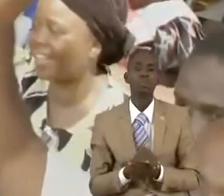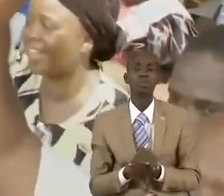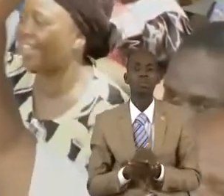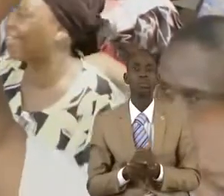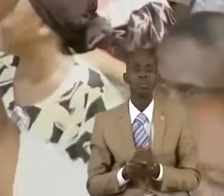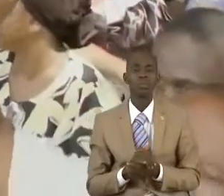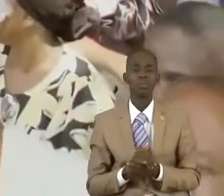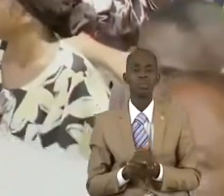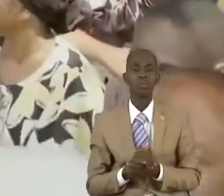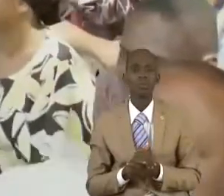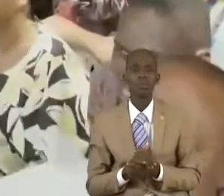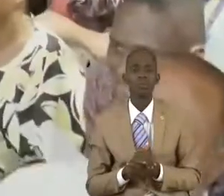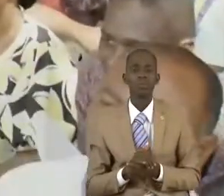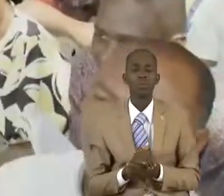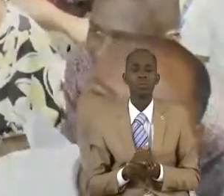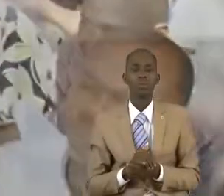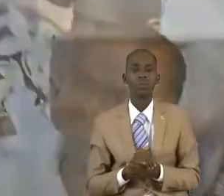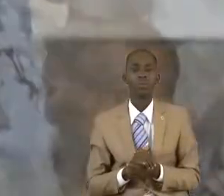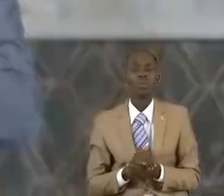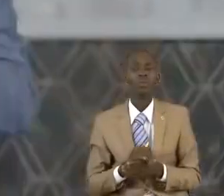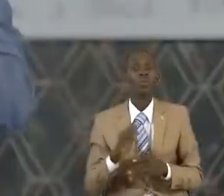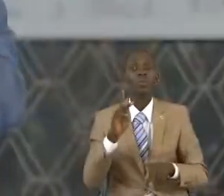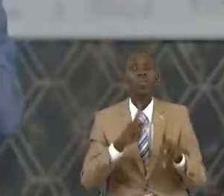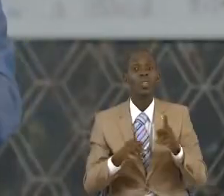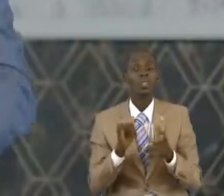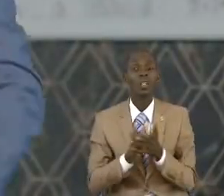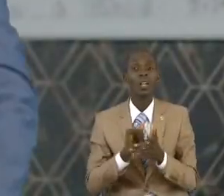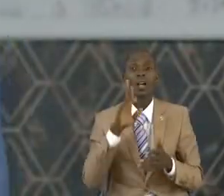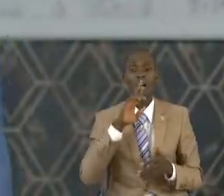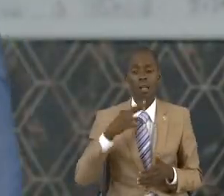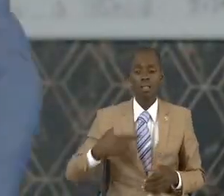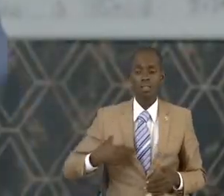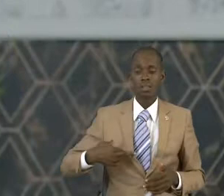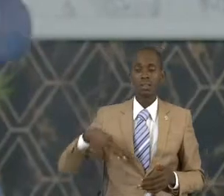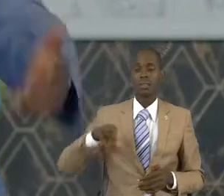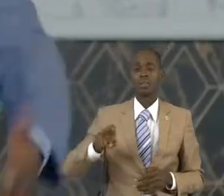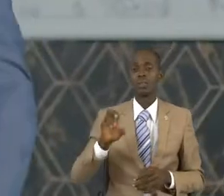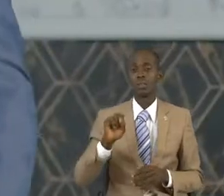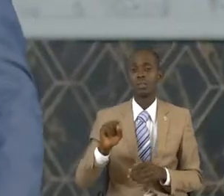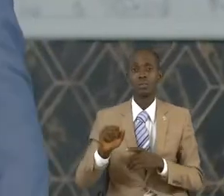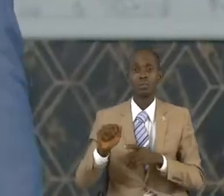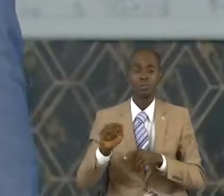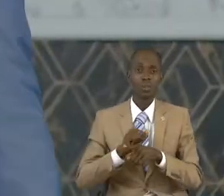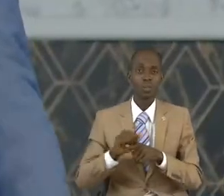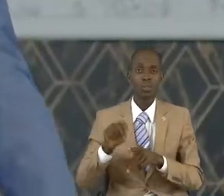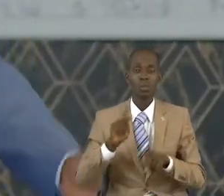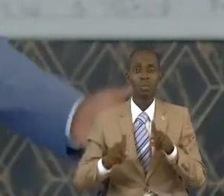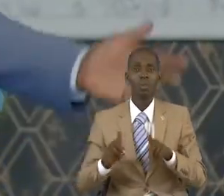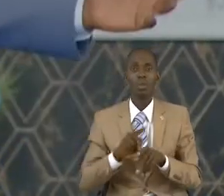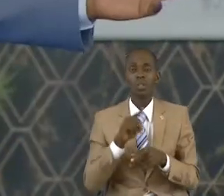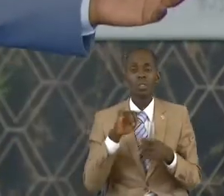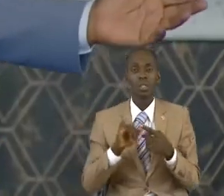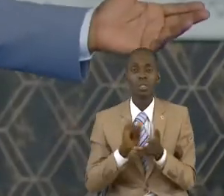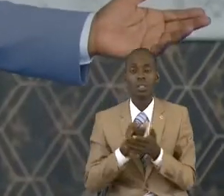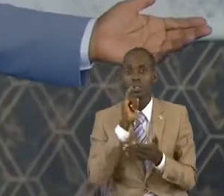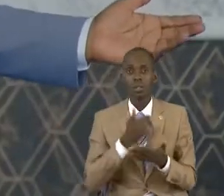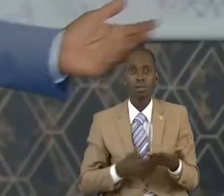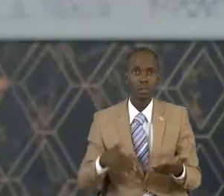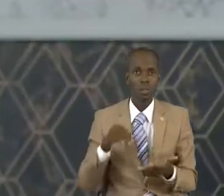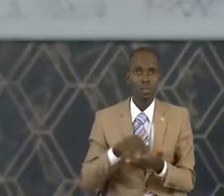You know, those who are religious people who are not born again, when the rain is falling like that, and one